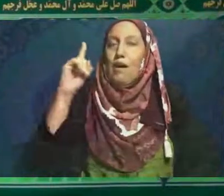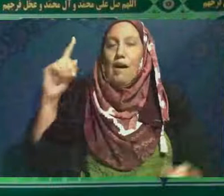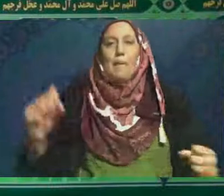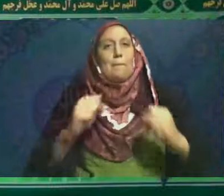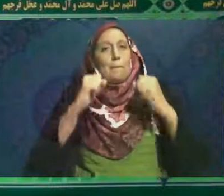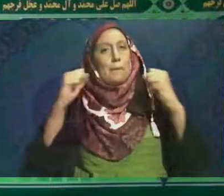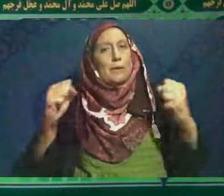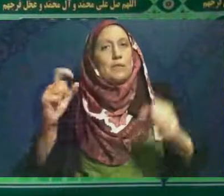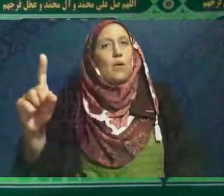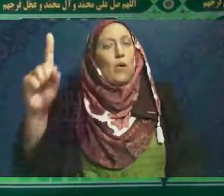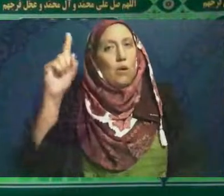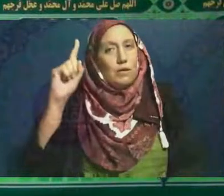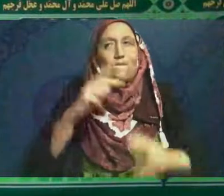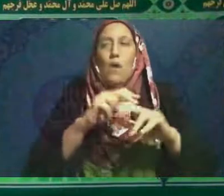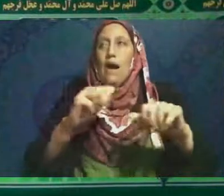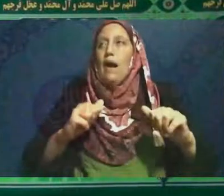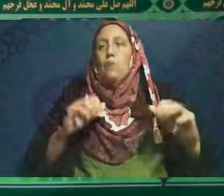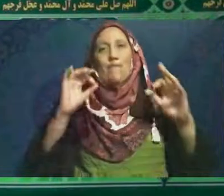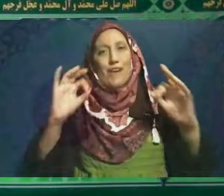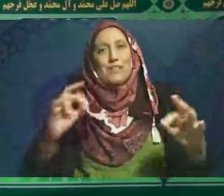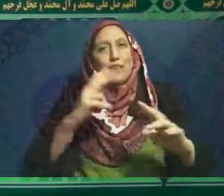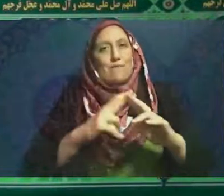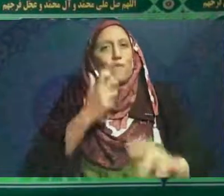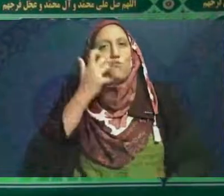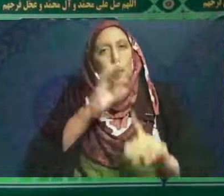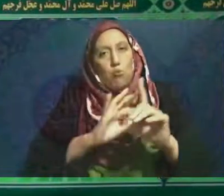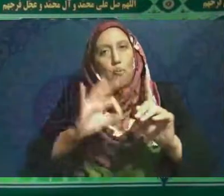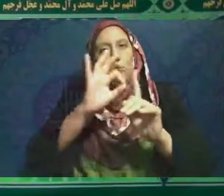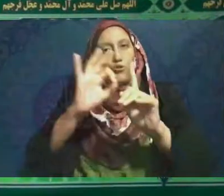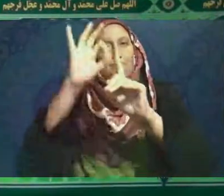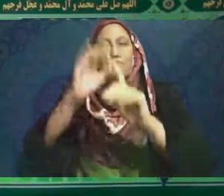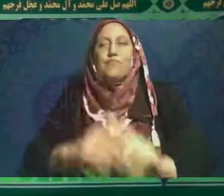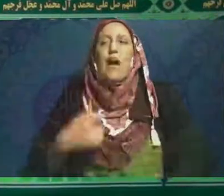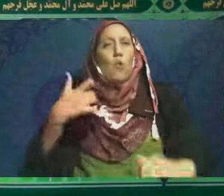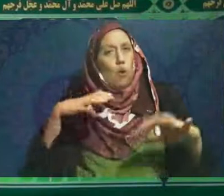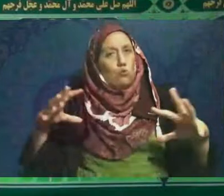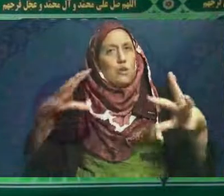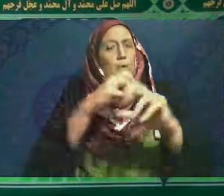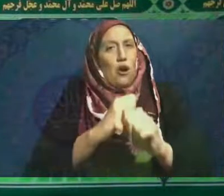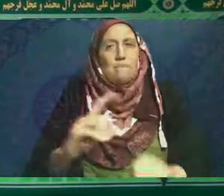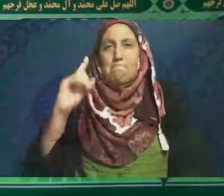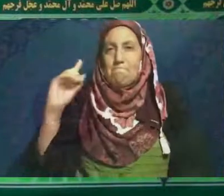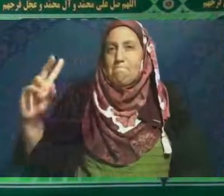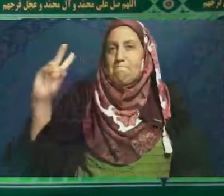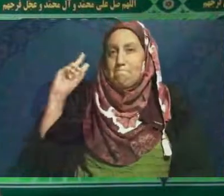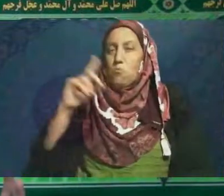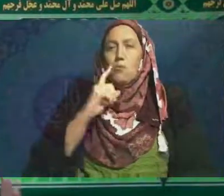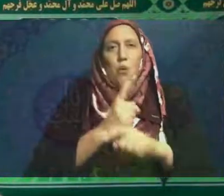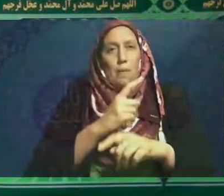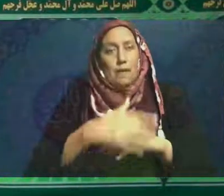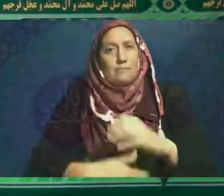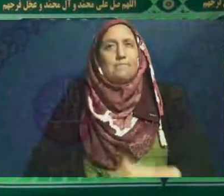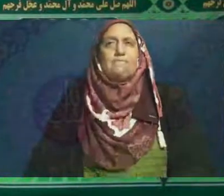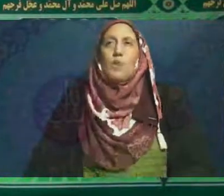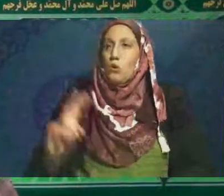quickly recap what we've been talking about, we started some clarification a couple of weeks ago about the